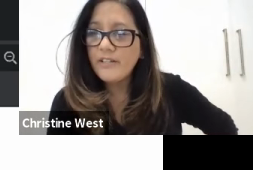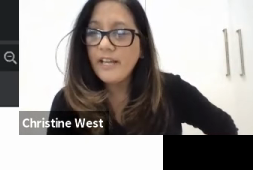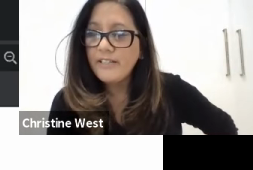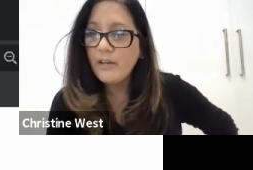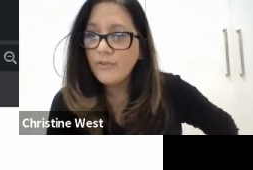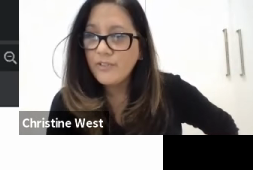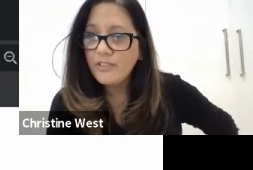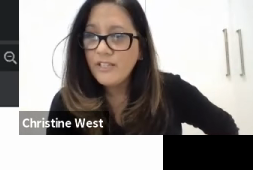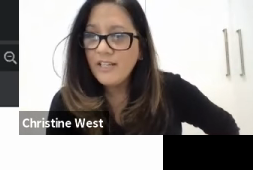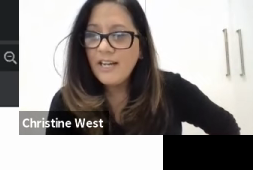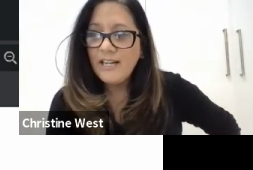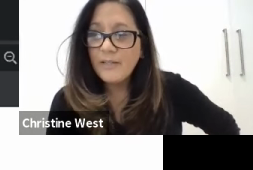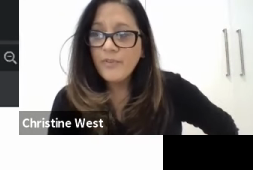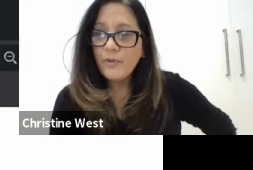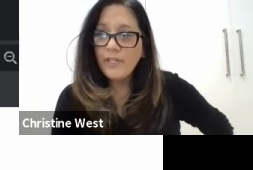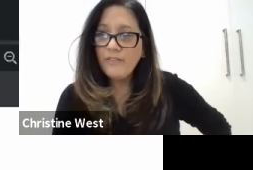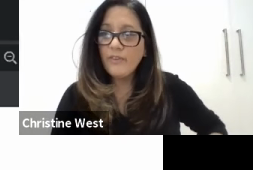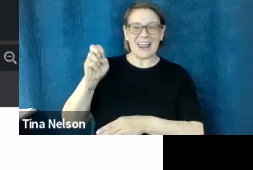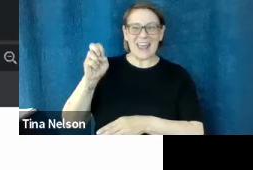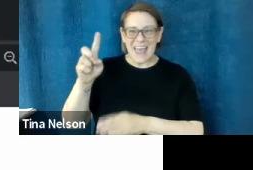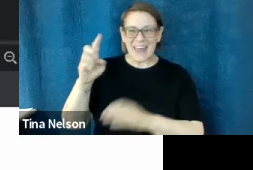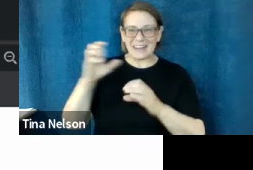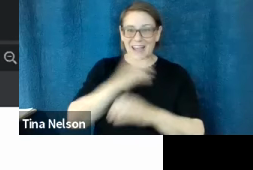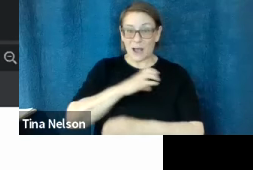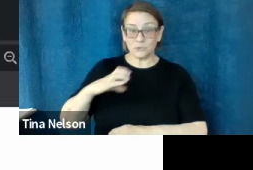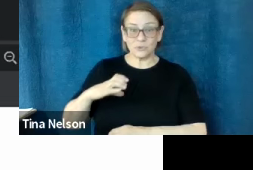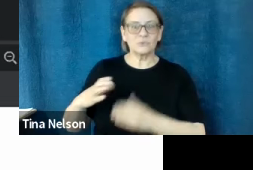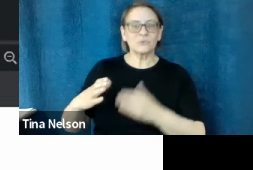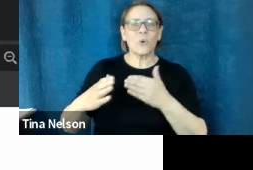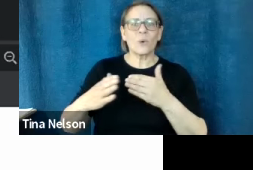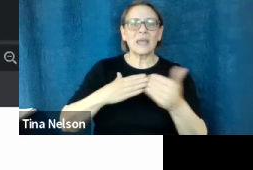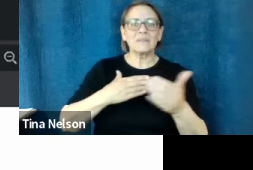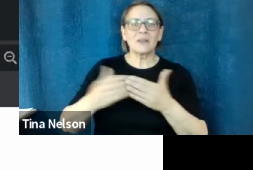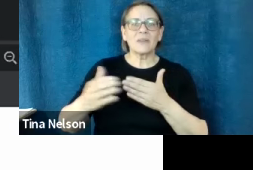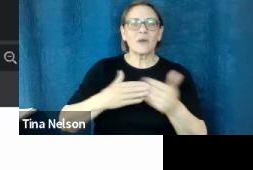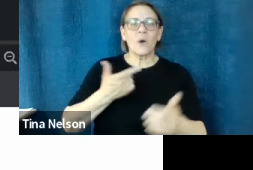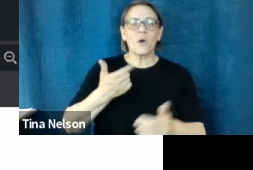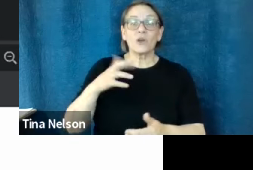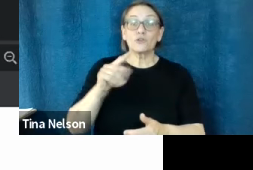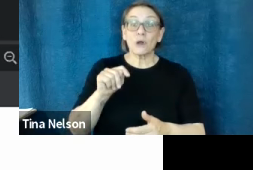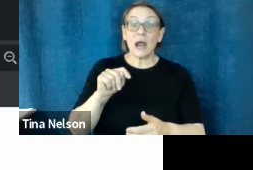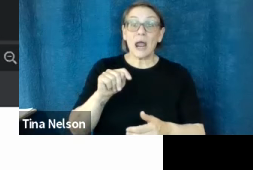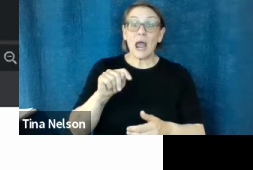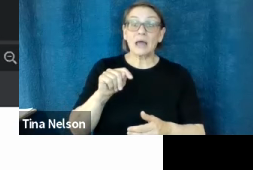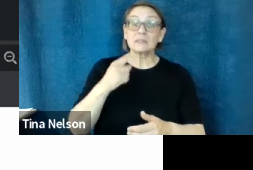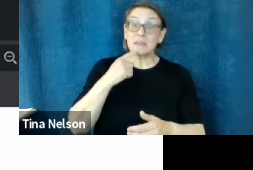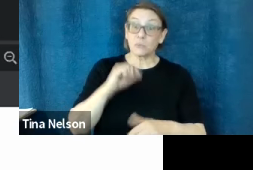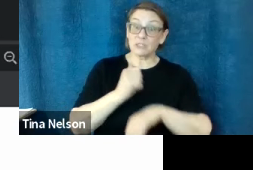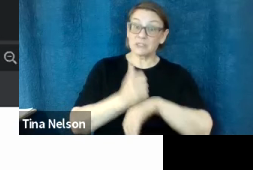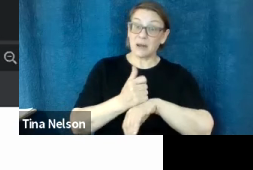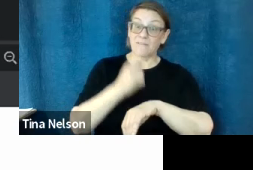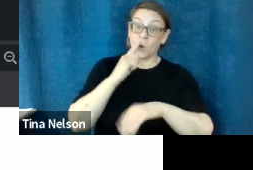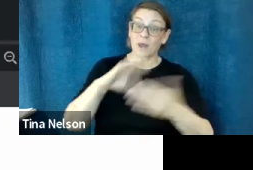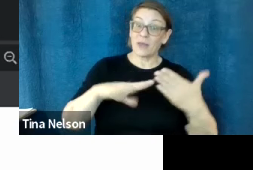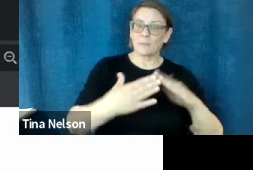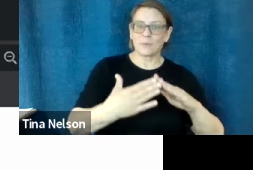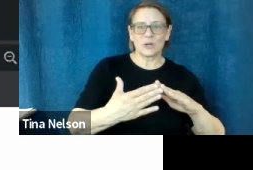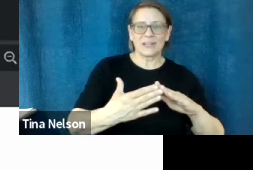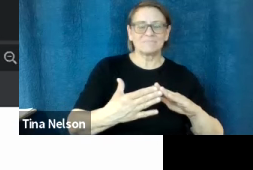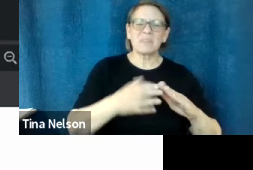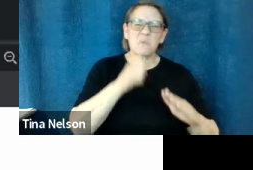-secondary ed council. So even though the grant outlined establishing and interpreting program for the community, it wasn't